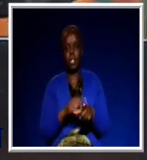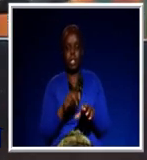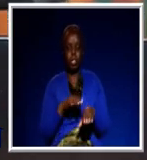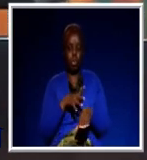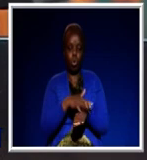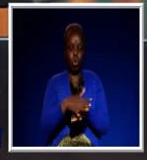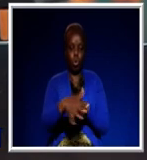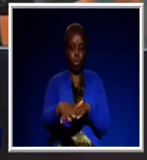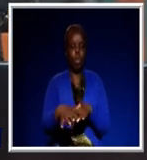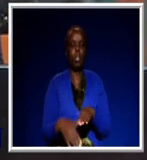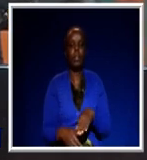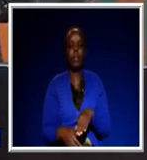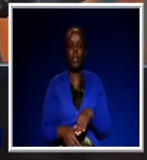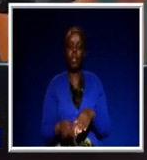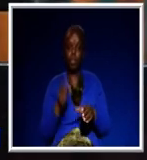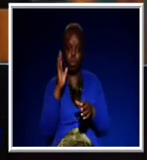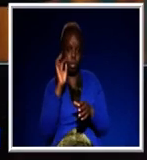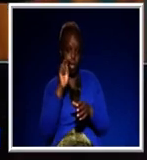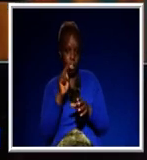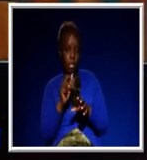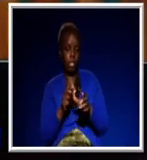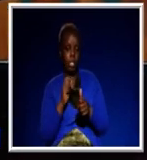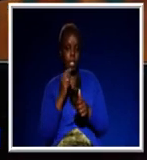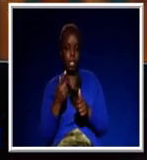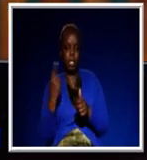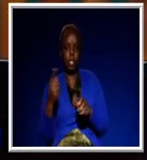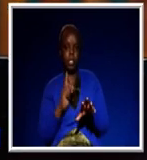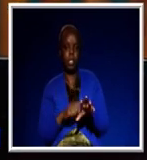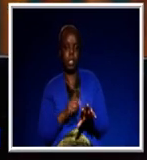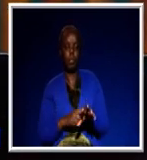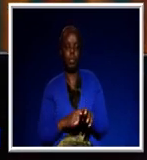down. Then you note each time, you note the